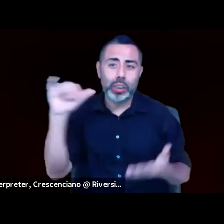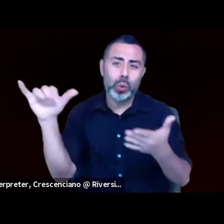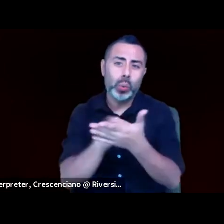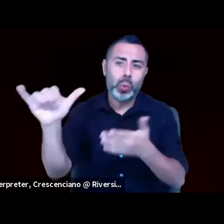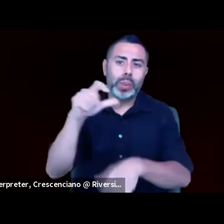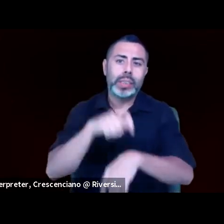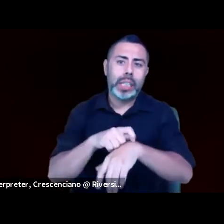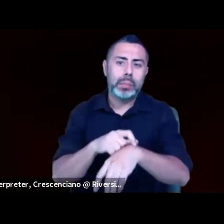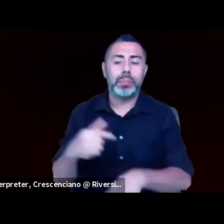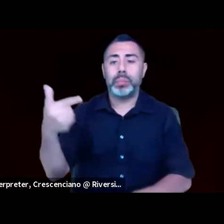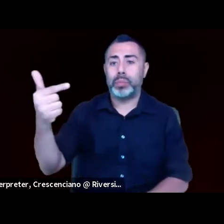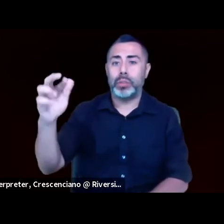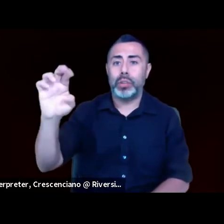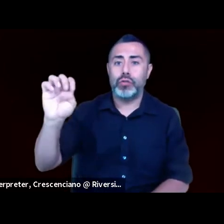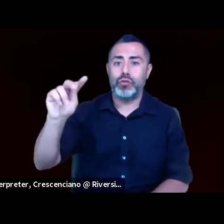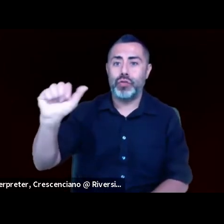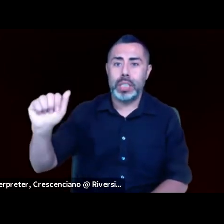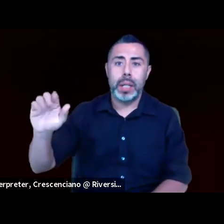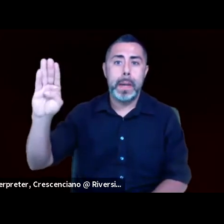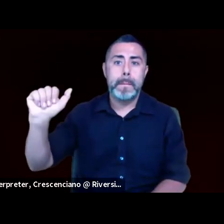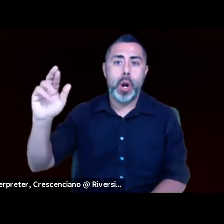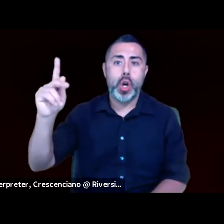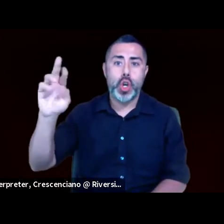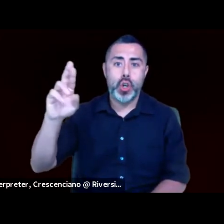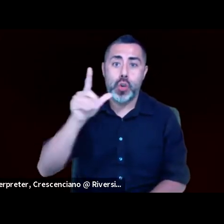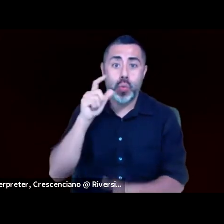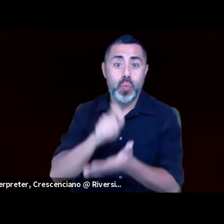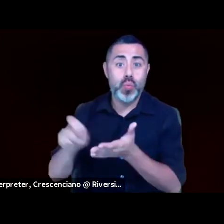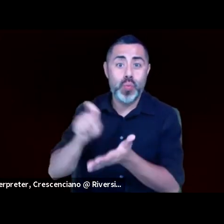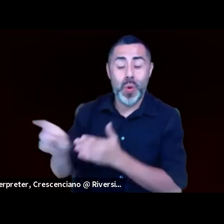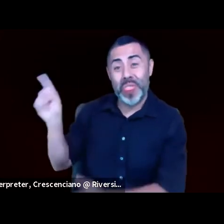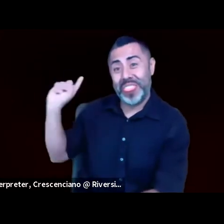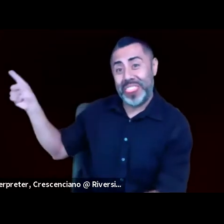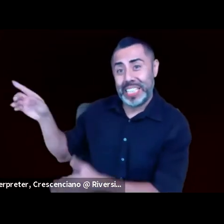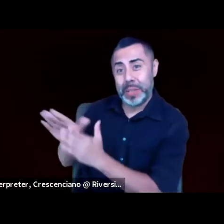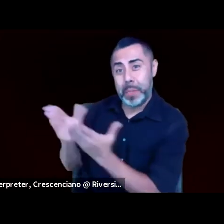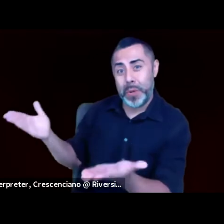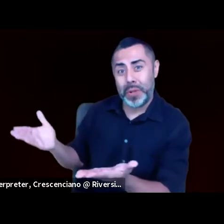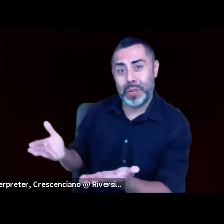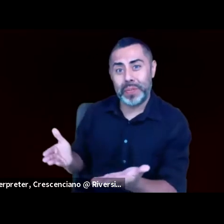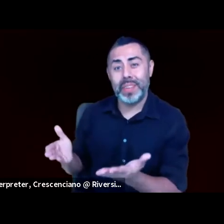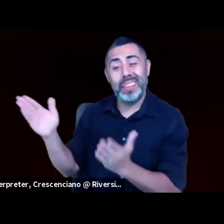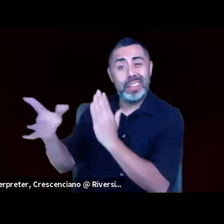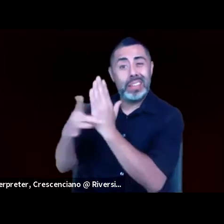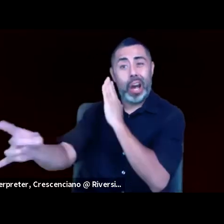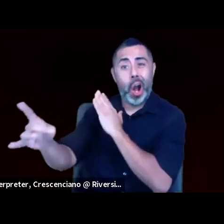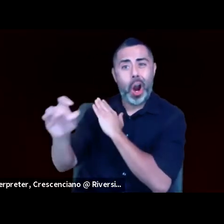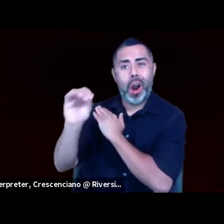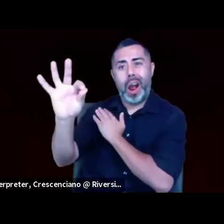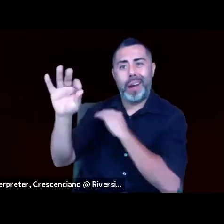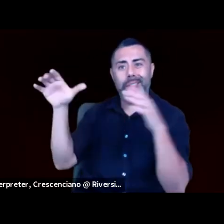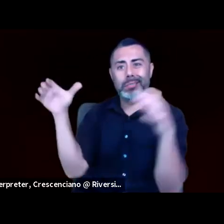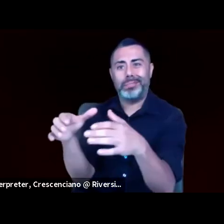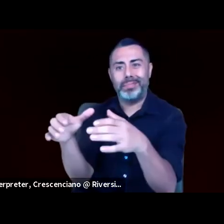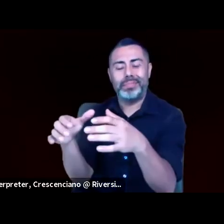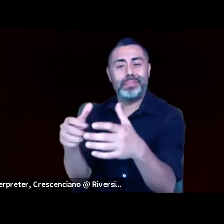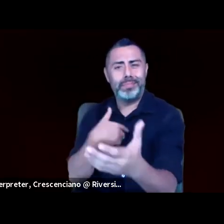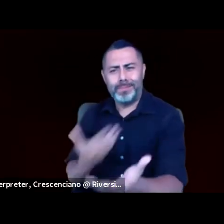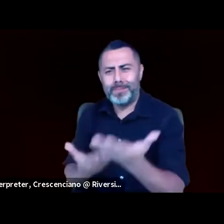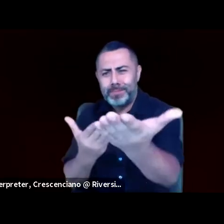who wrote actually this book, The Art of Gathering, which I all suggest everyone